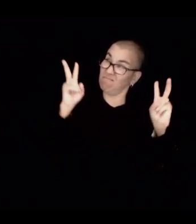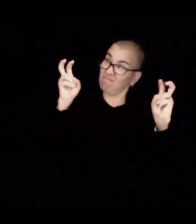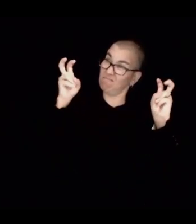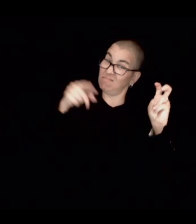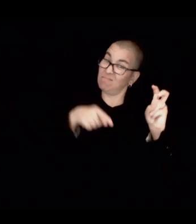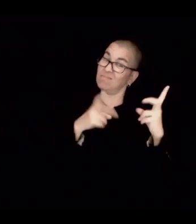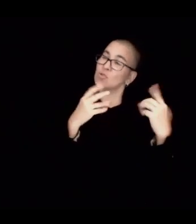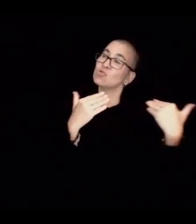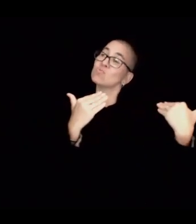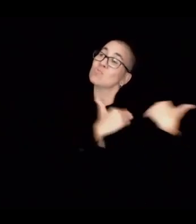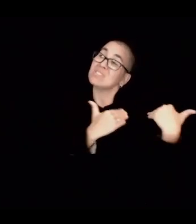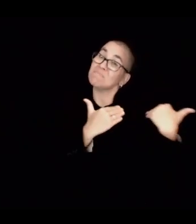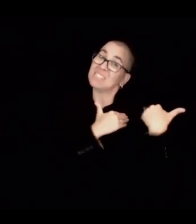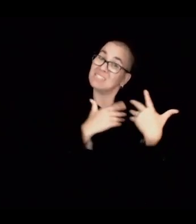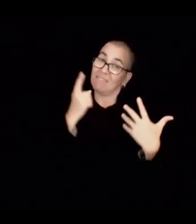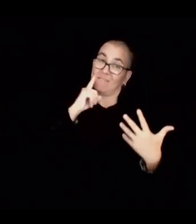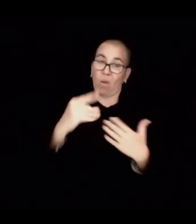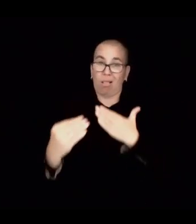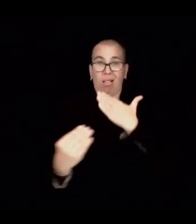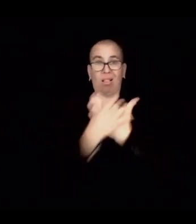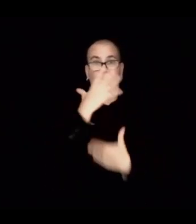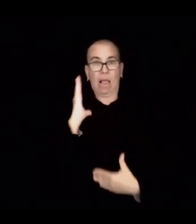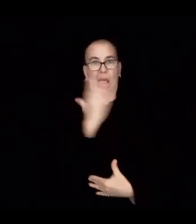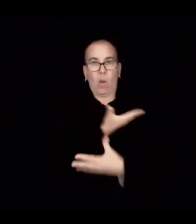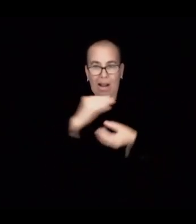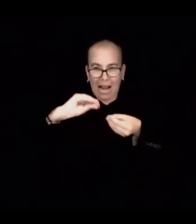something more happening there?